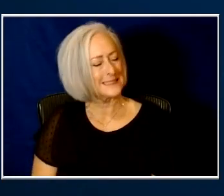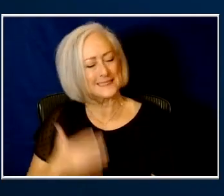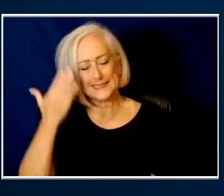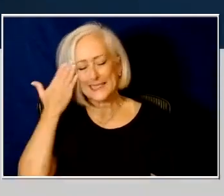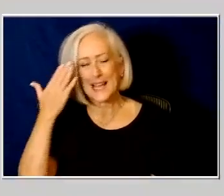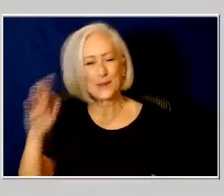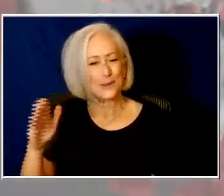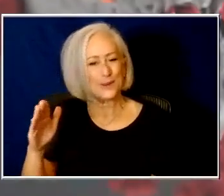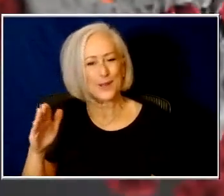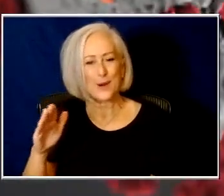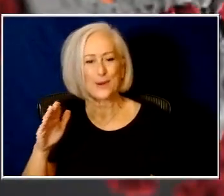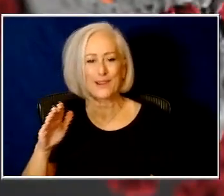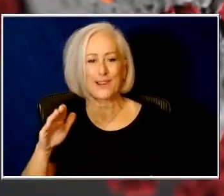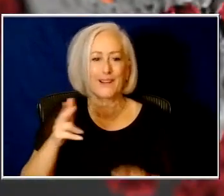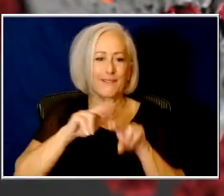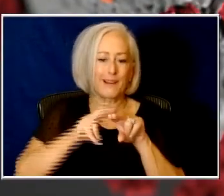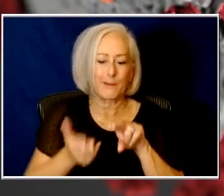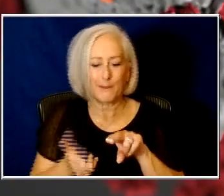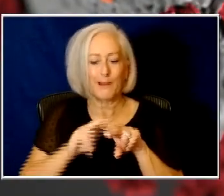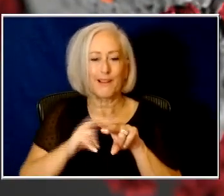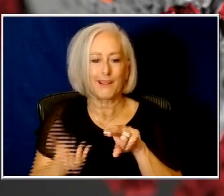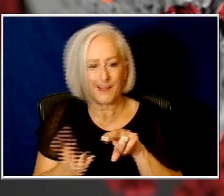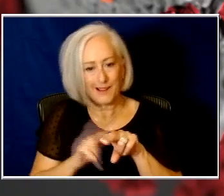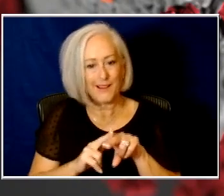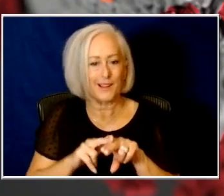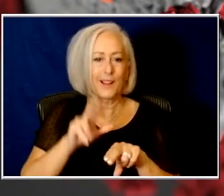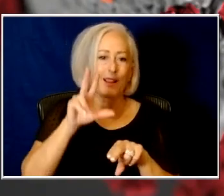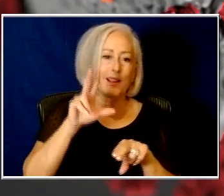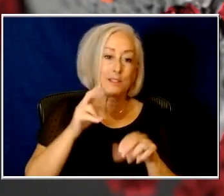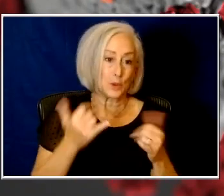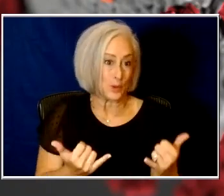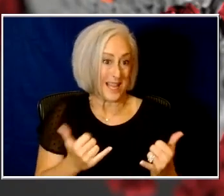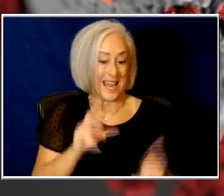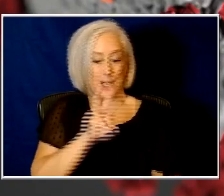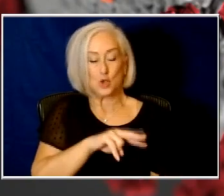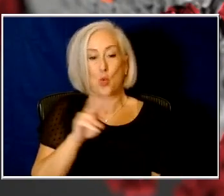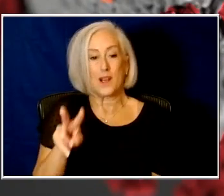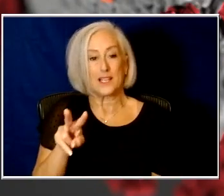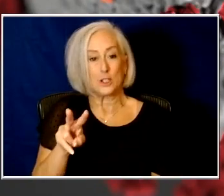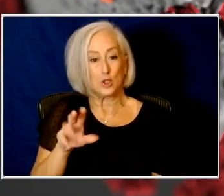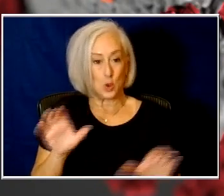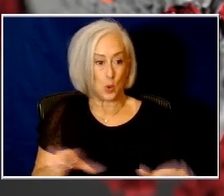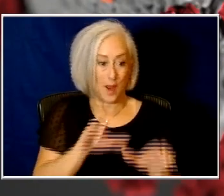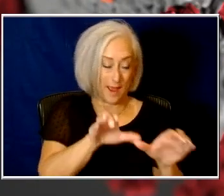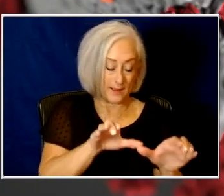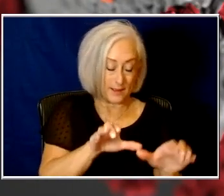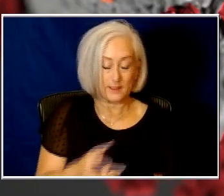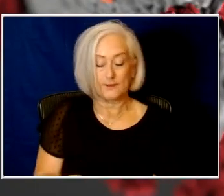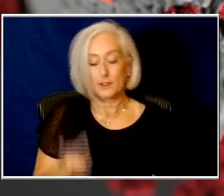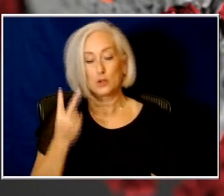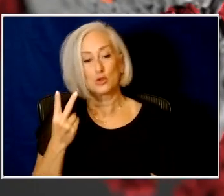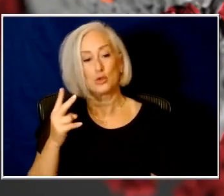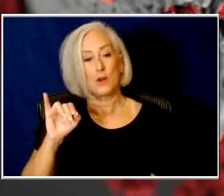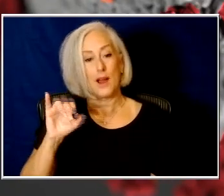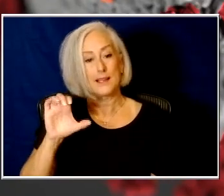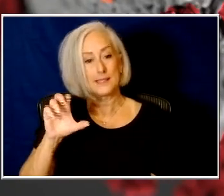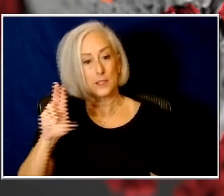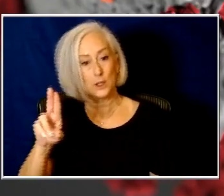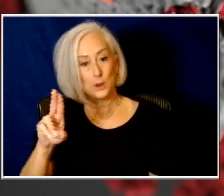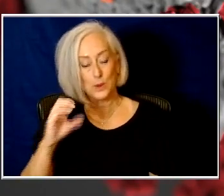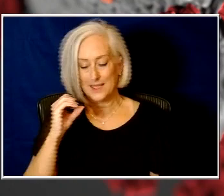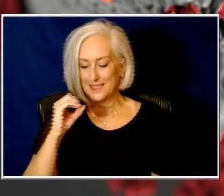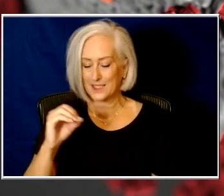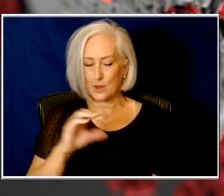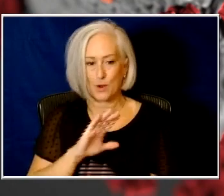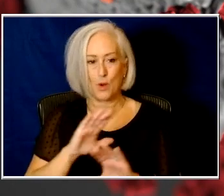30s, low to mid 20s. Today we're back at 22 active infections, 2 in the ICU. 0 on the ventilator, thankfully, and 26